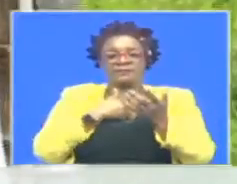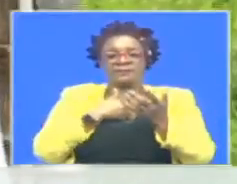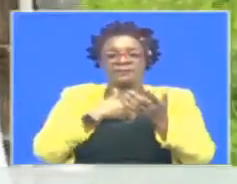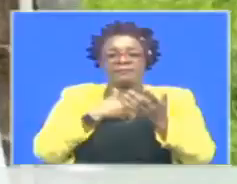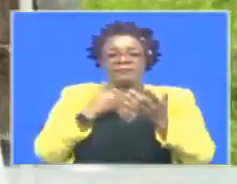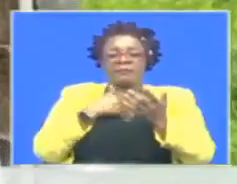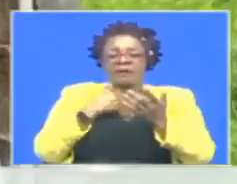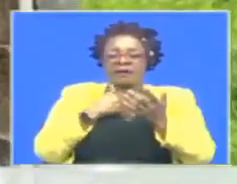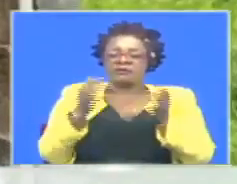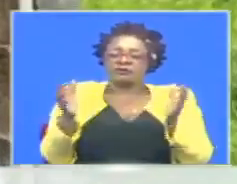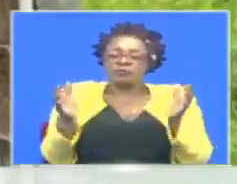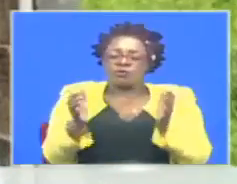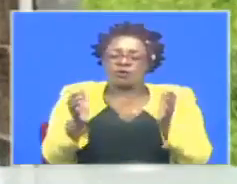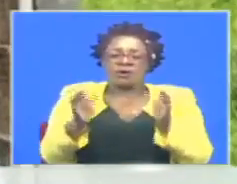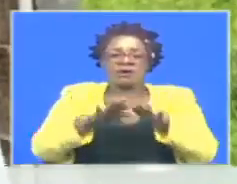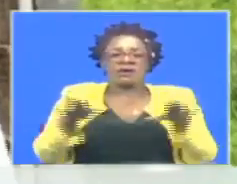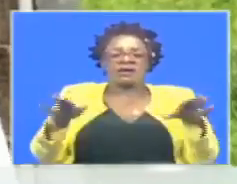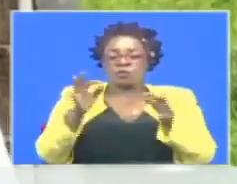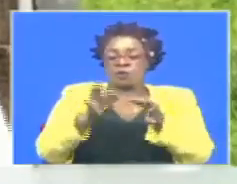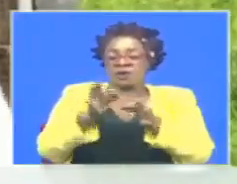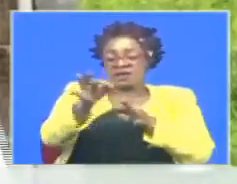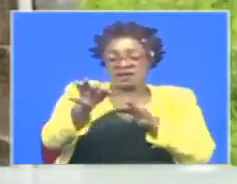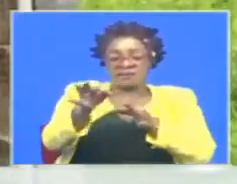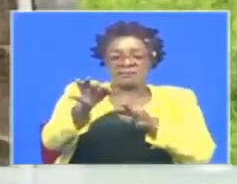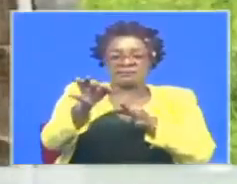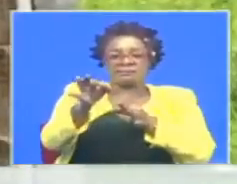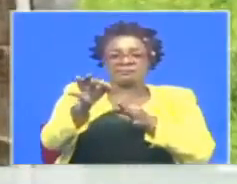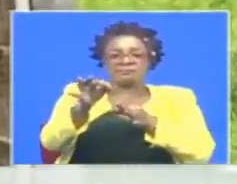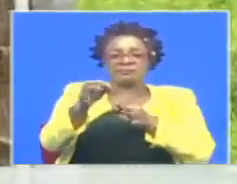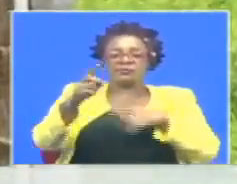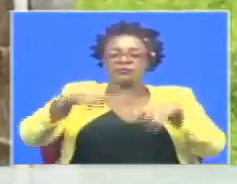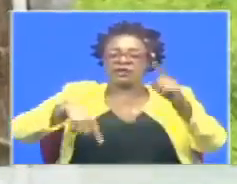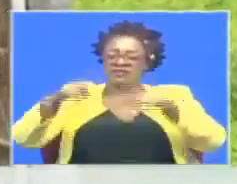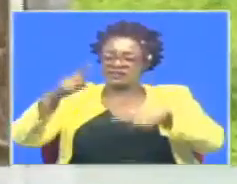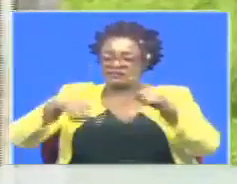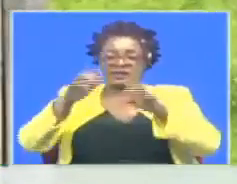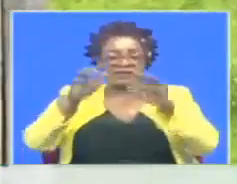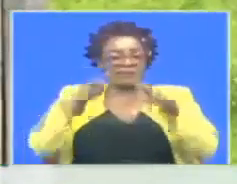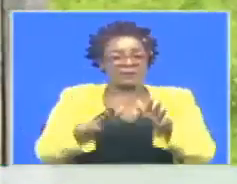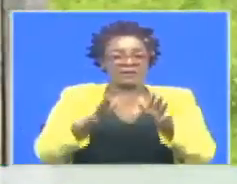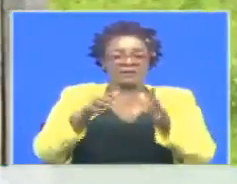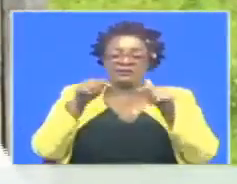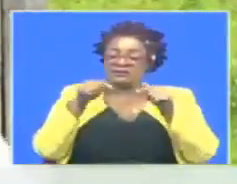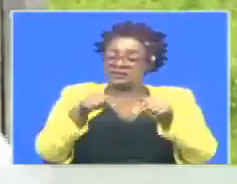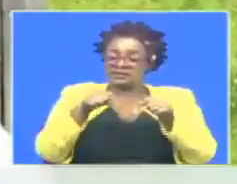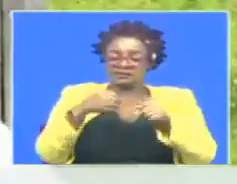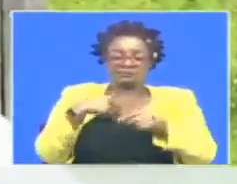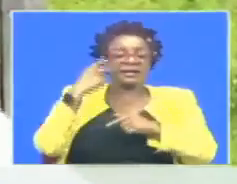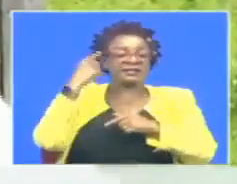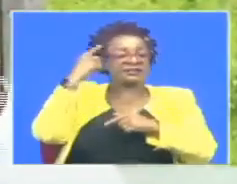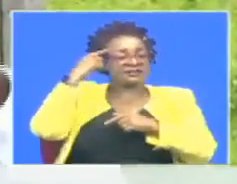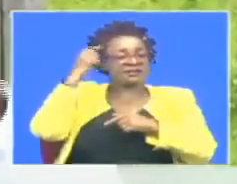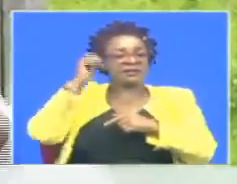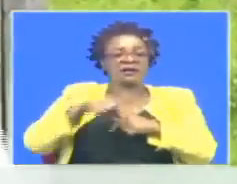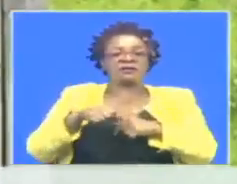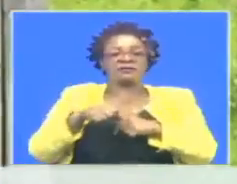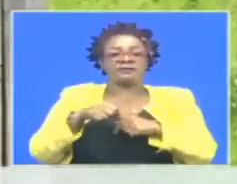small piece of land, at least an acre or so, to diversify your farming. Because this one can give you at least in